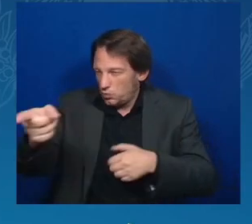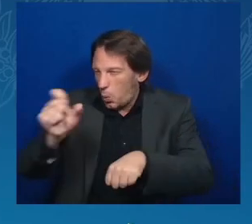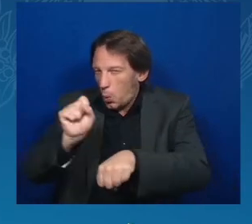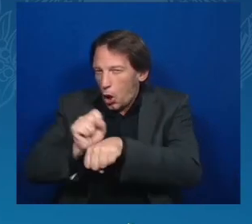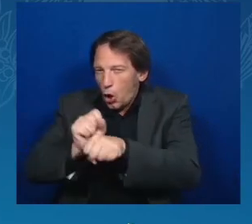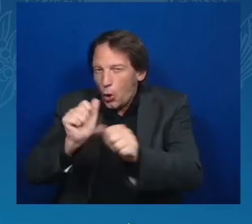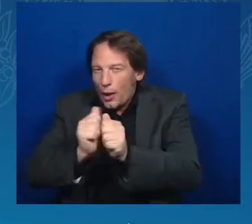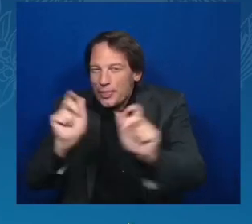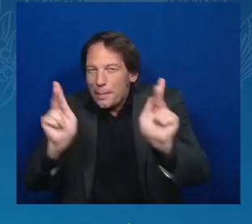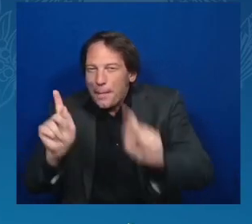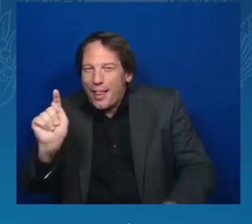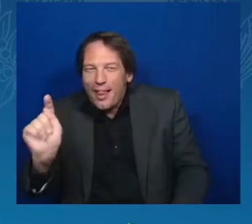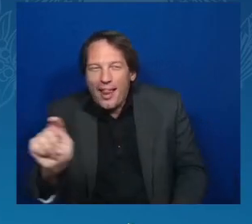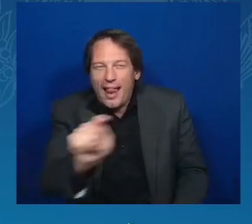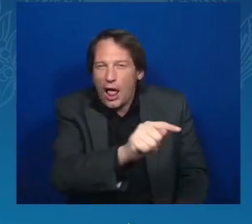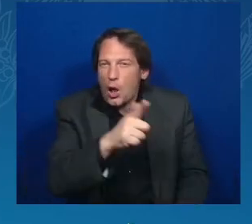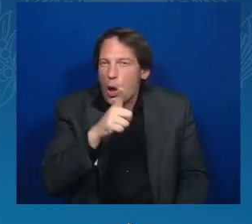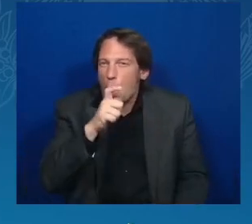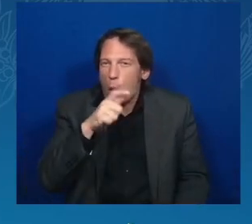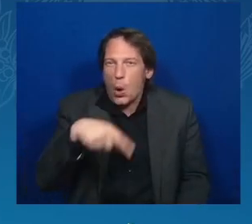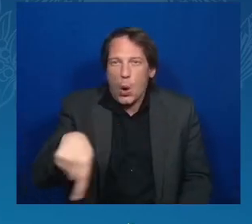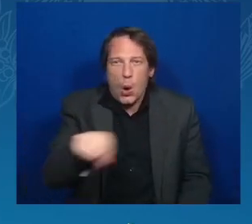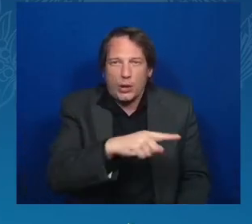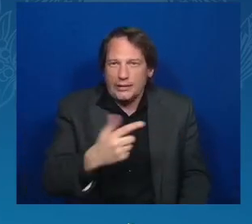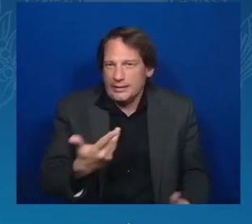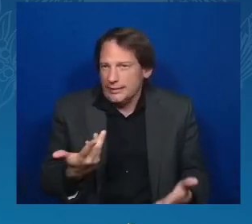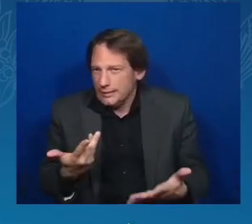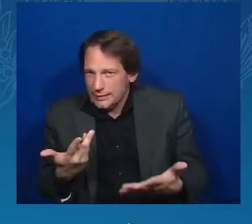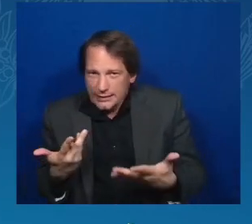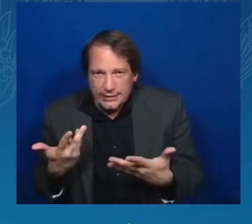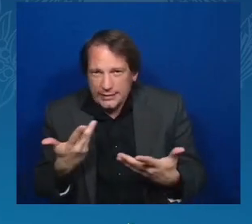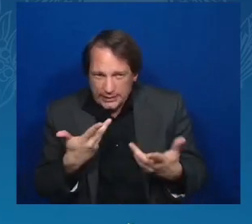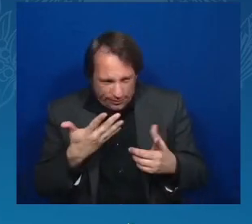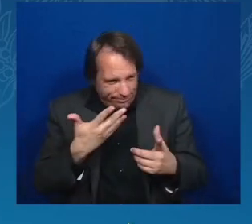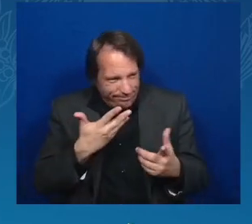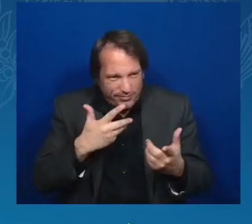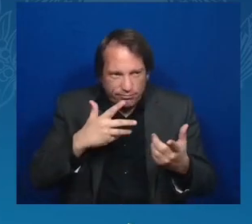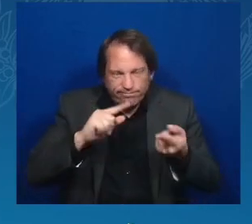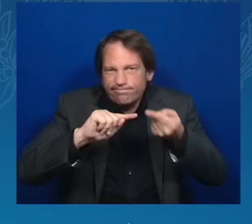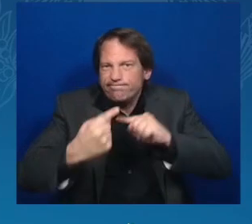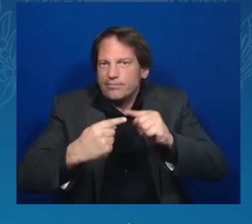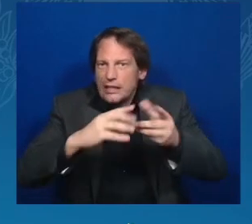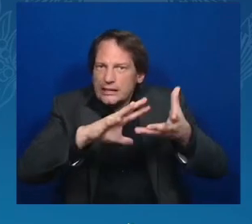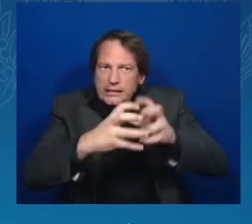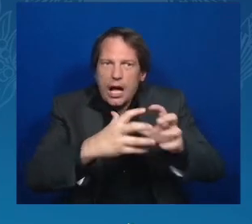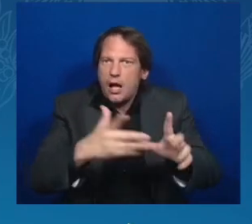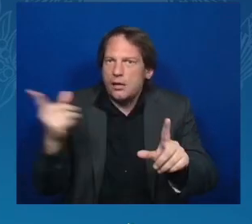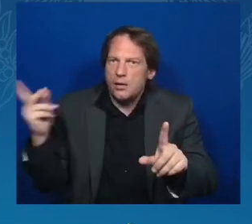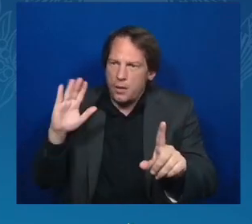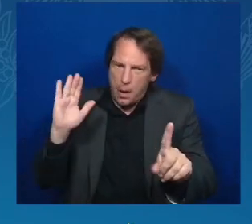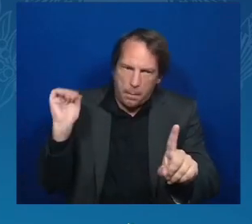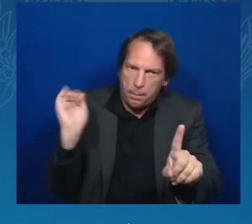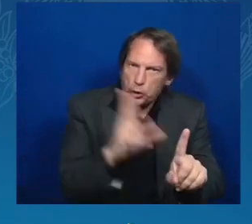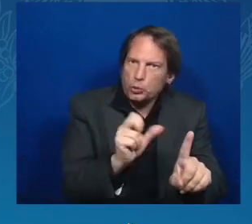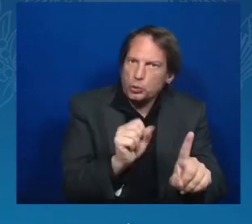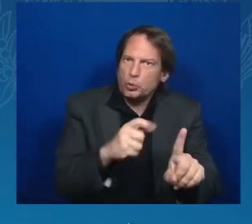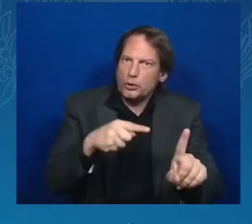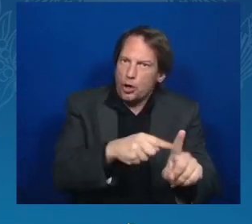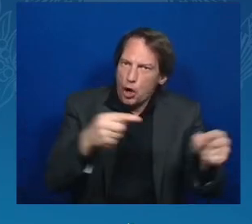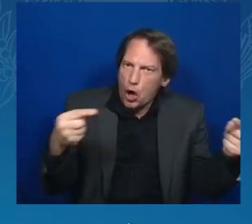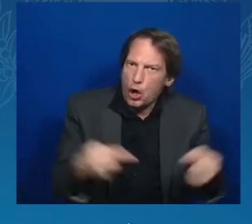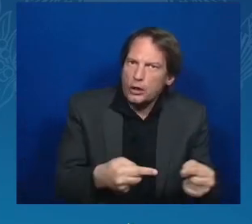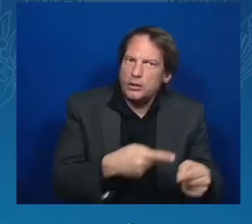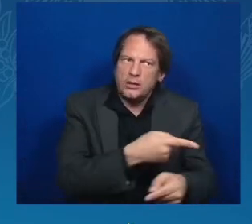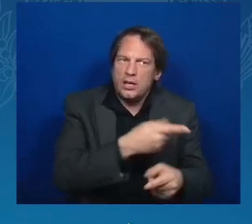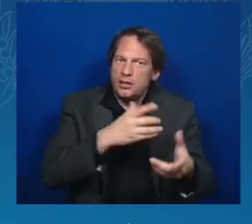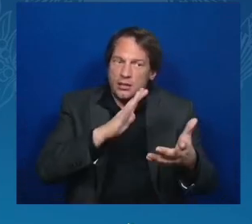endangered, who are abused, who are dealing with all kinds of dysfunction in their life, and